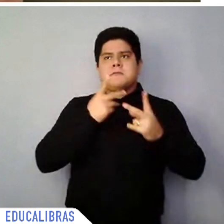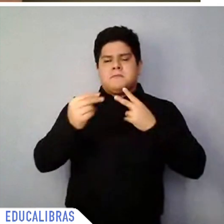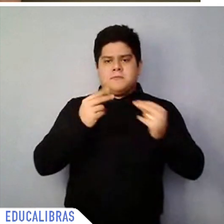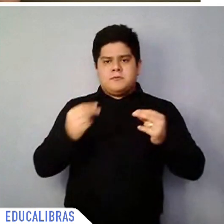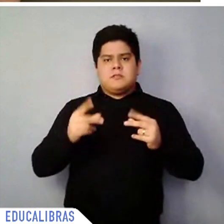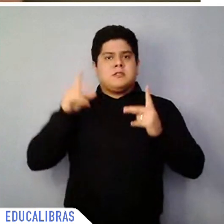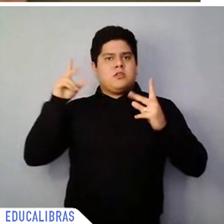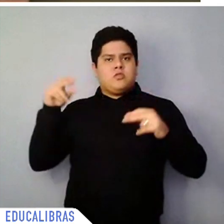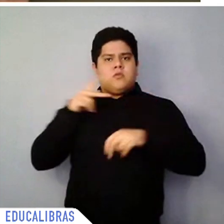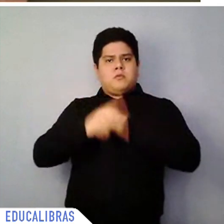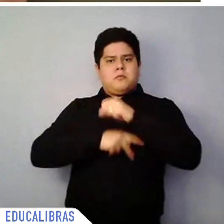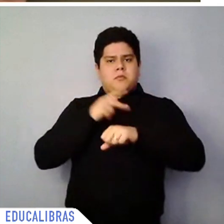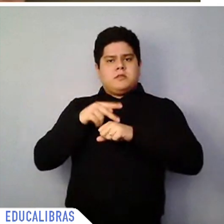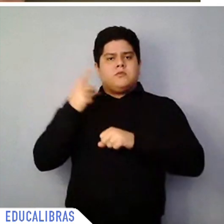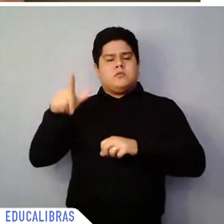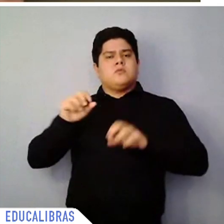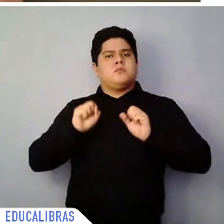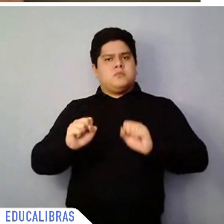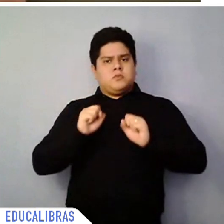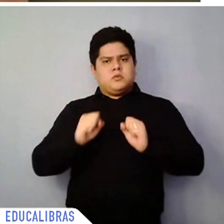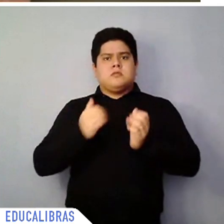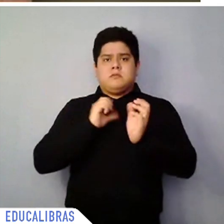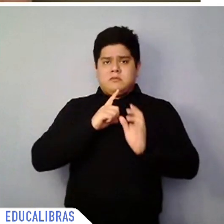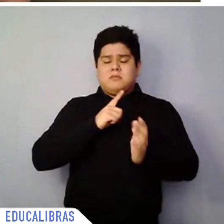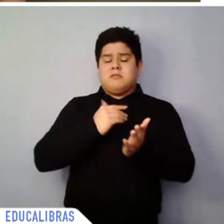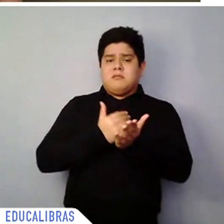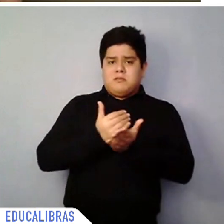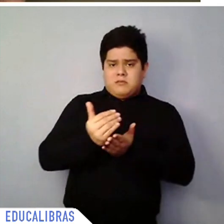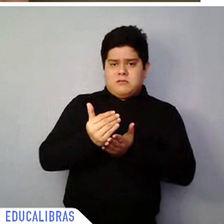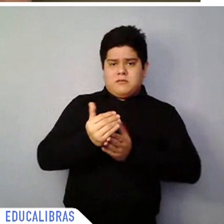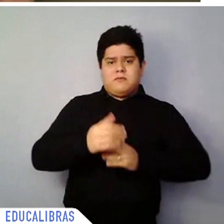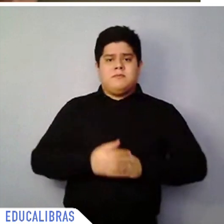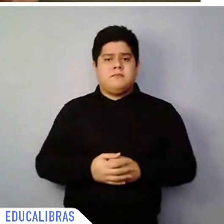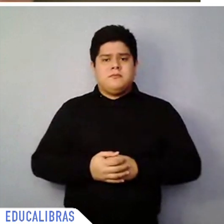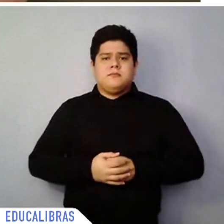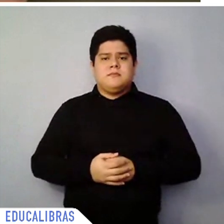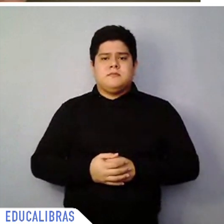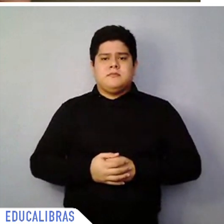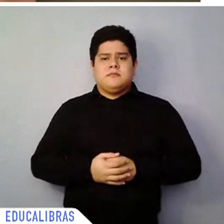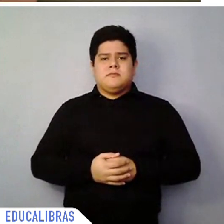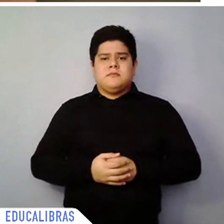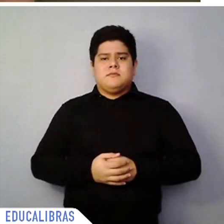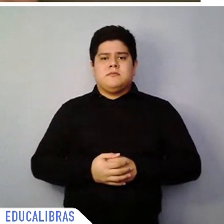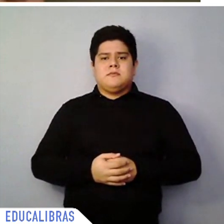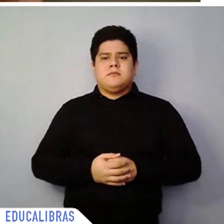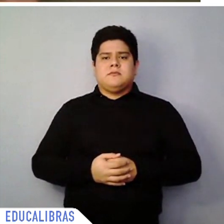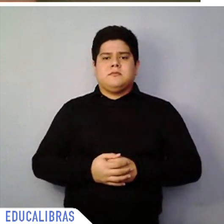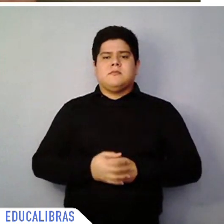the vaccination plan in December, and we could have done that,